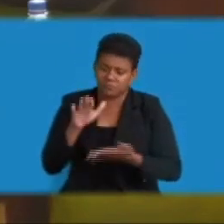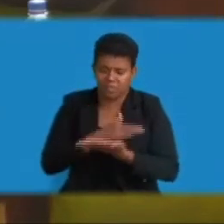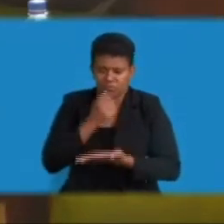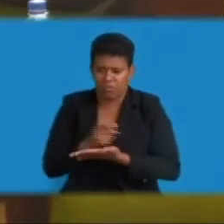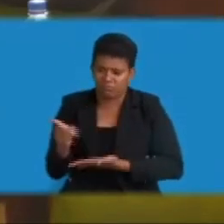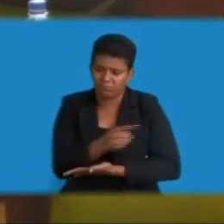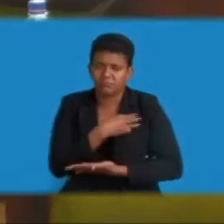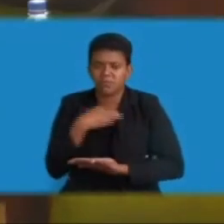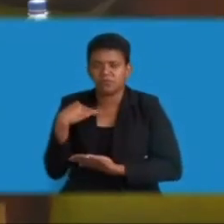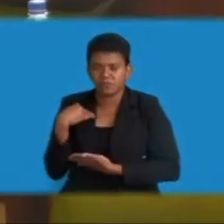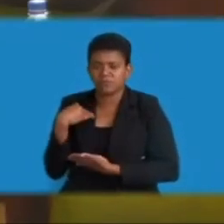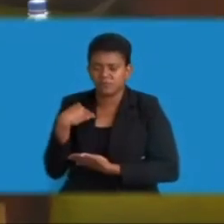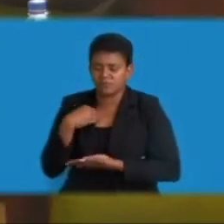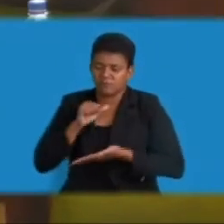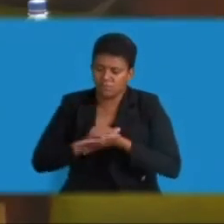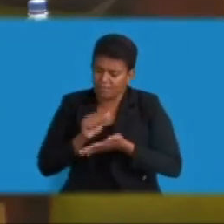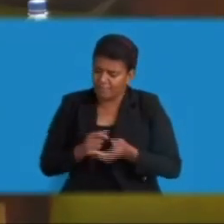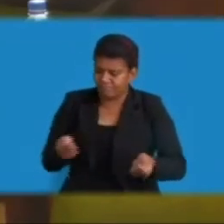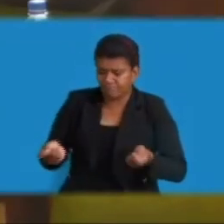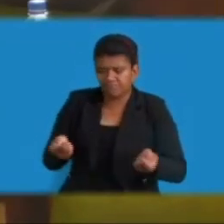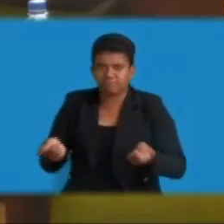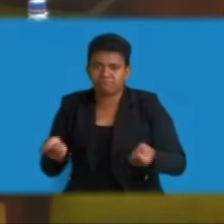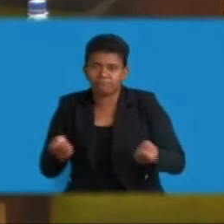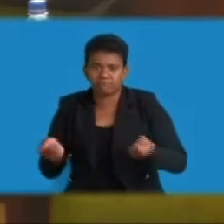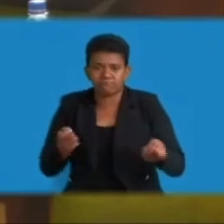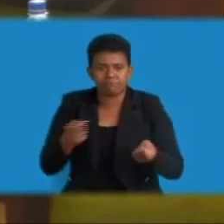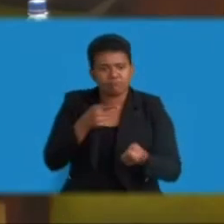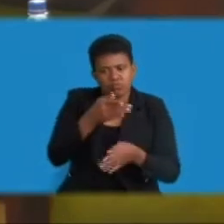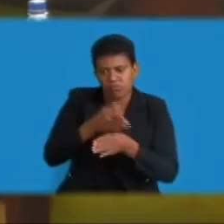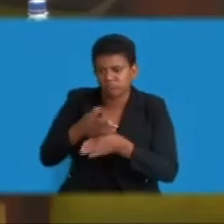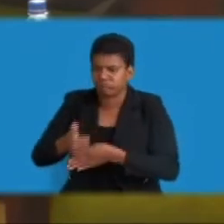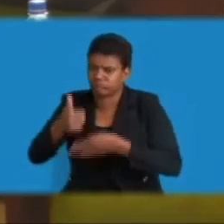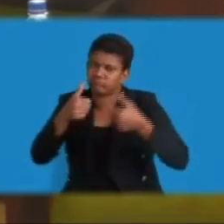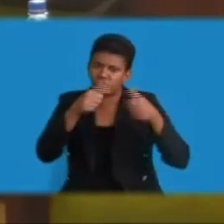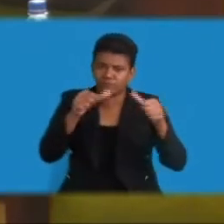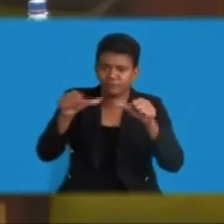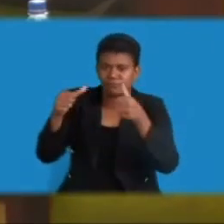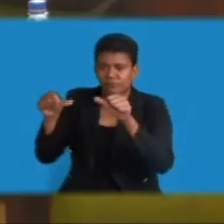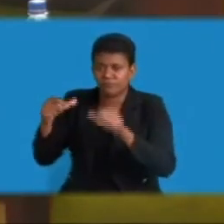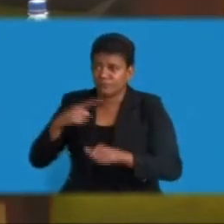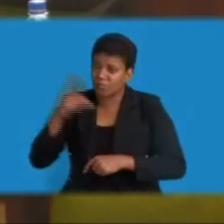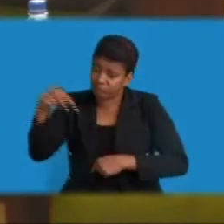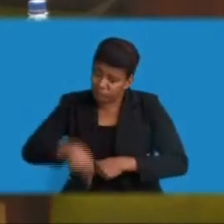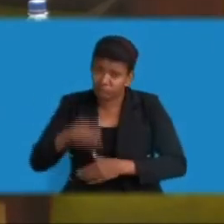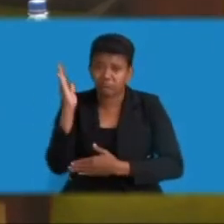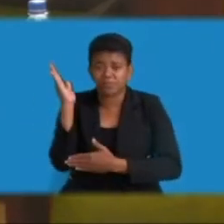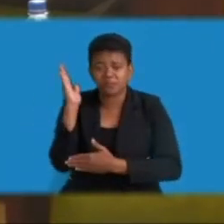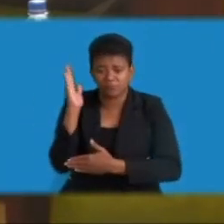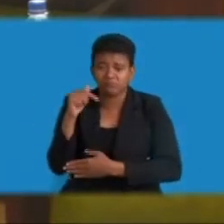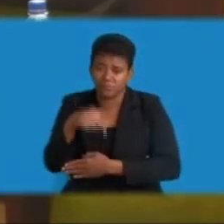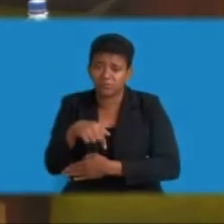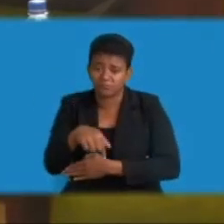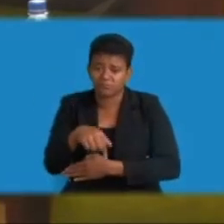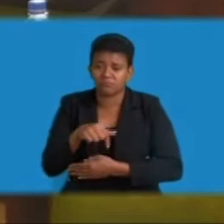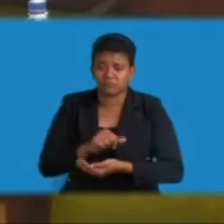after well, is managed well, that you are performing, because otherwise, whatever you say here will affect your